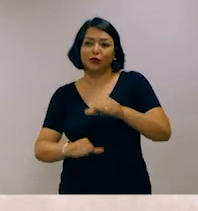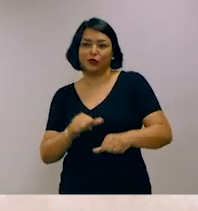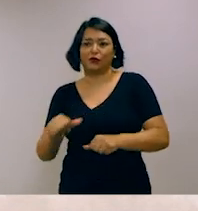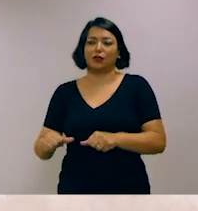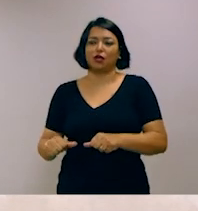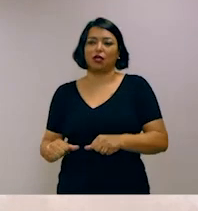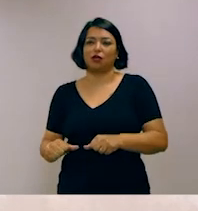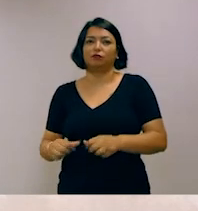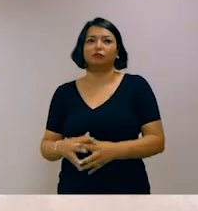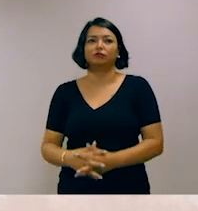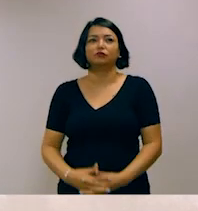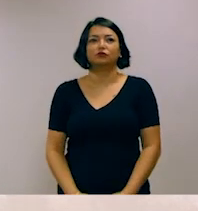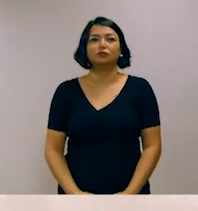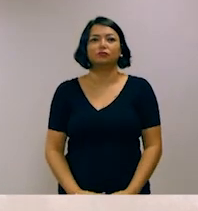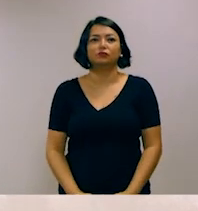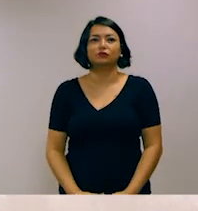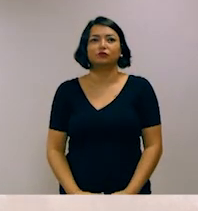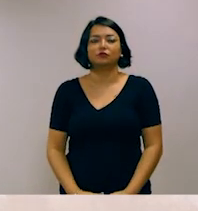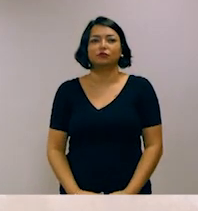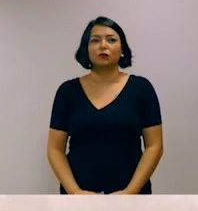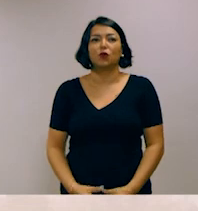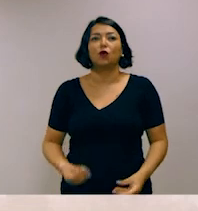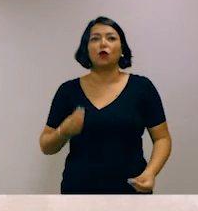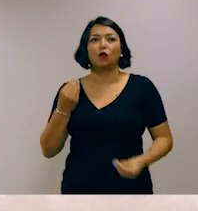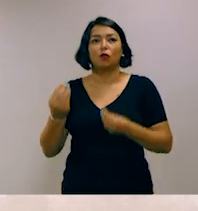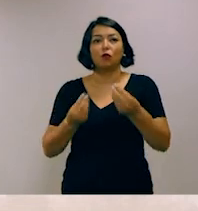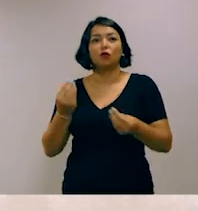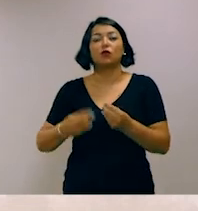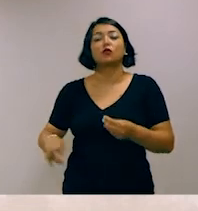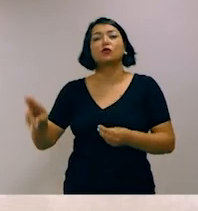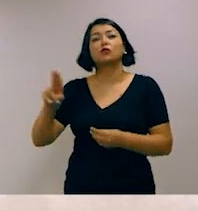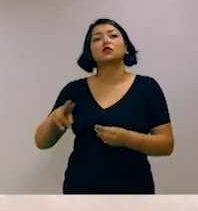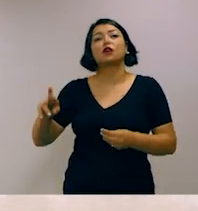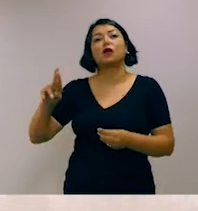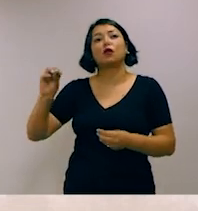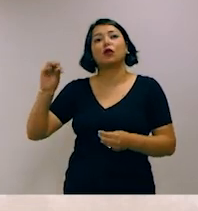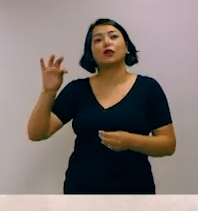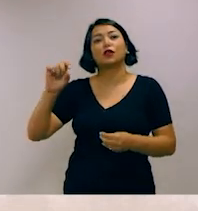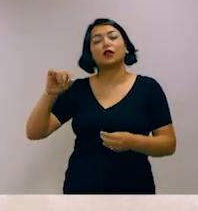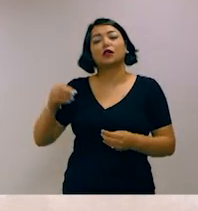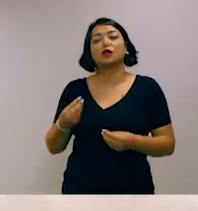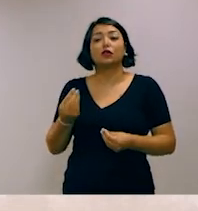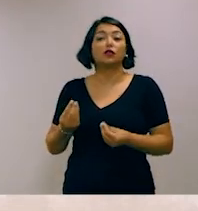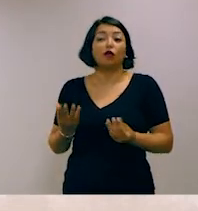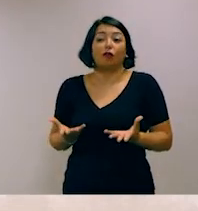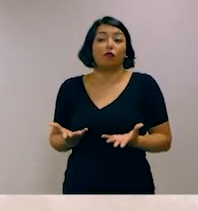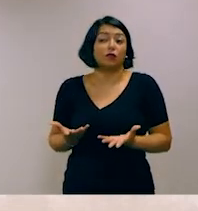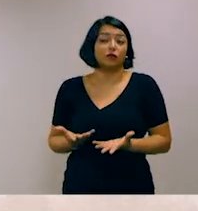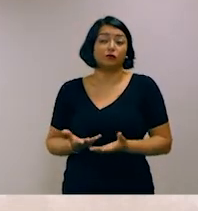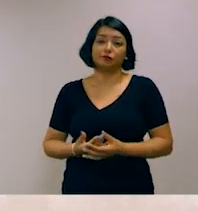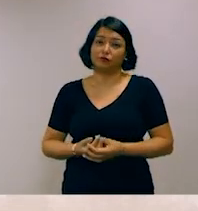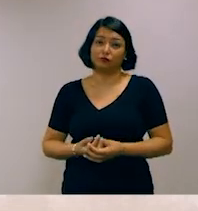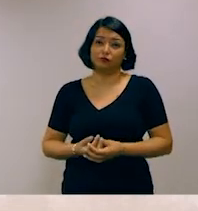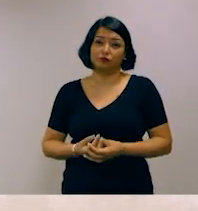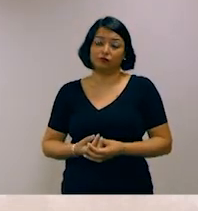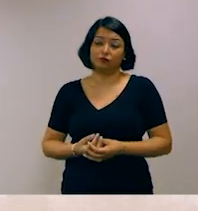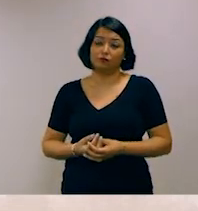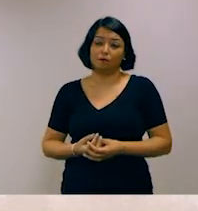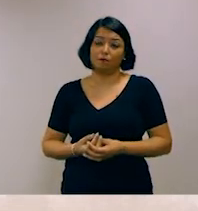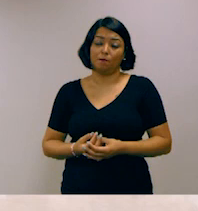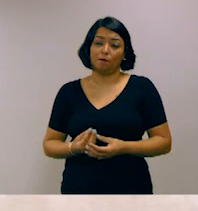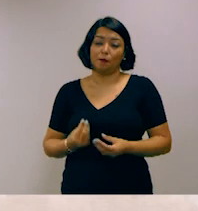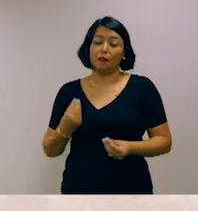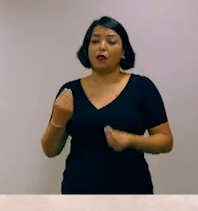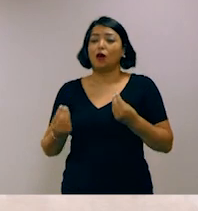so that I could model this. And then As many of the other speakers mentioned, how can